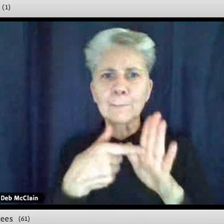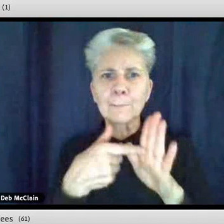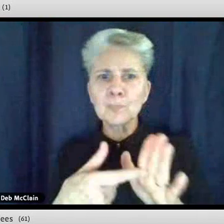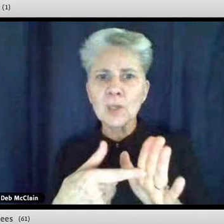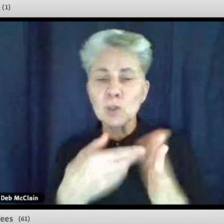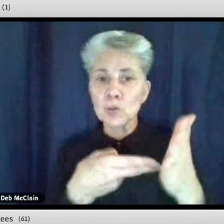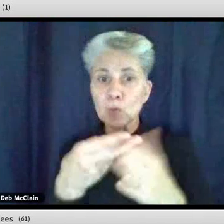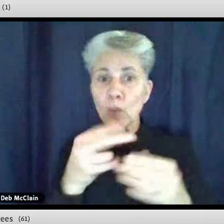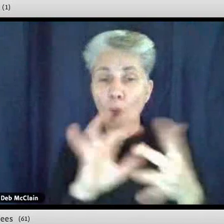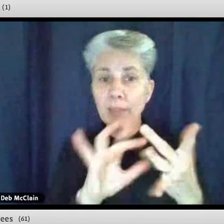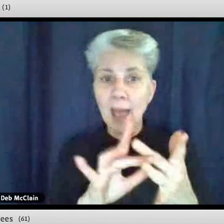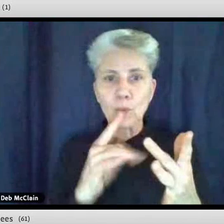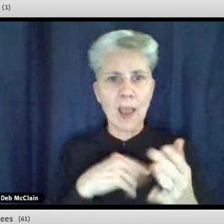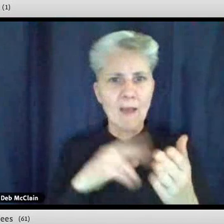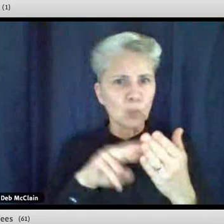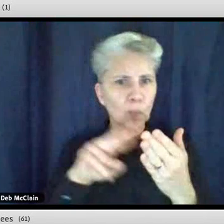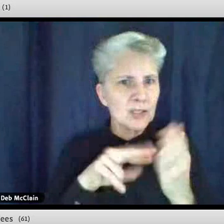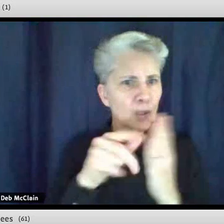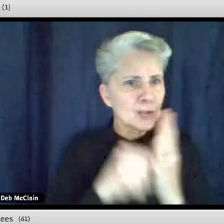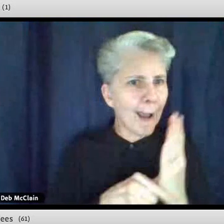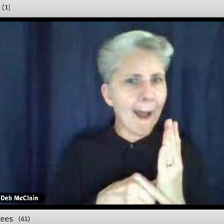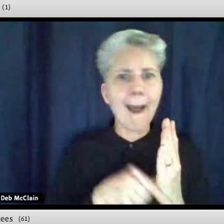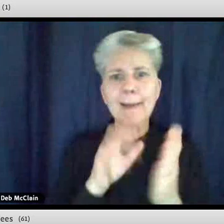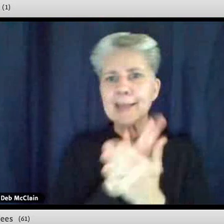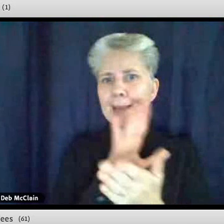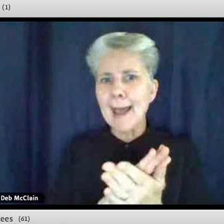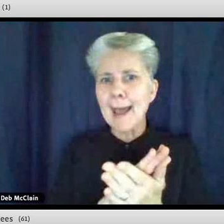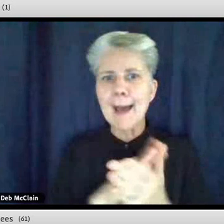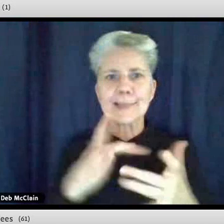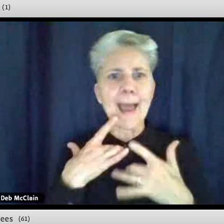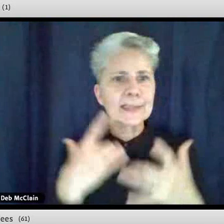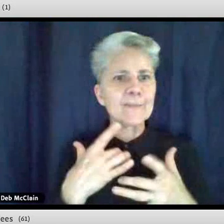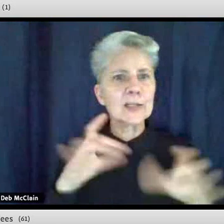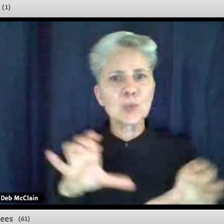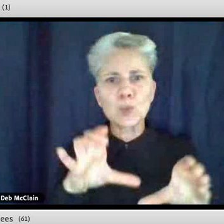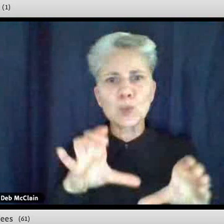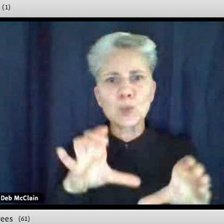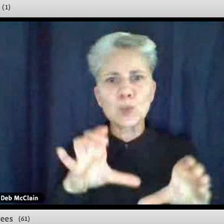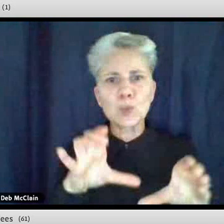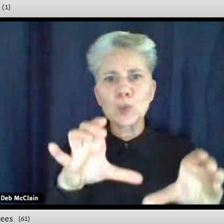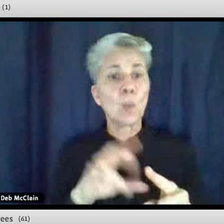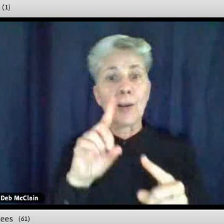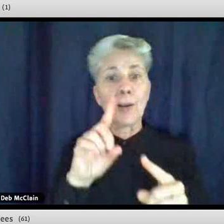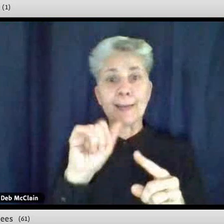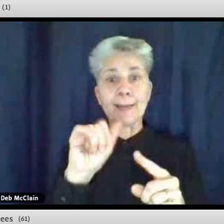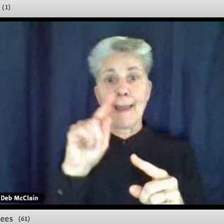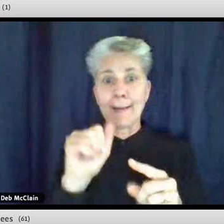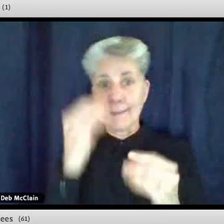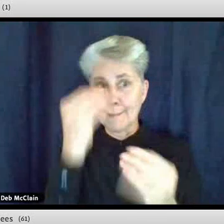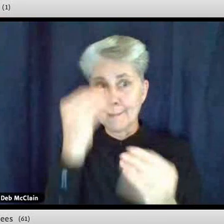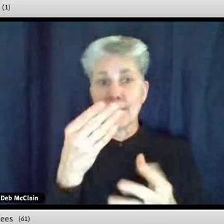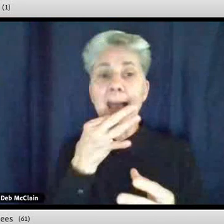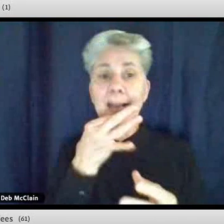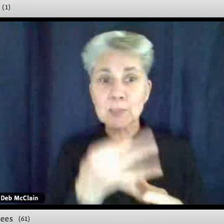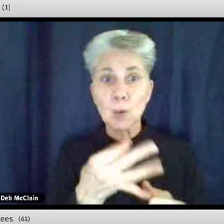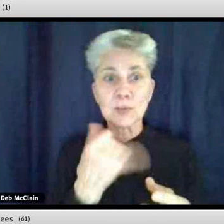know how to approach the truth online. We can help people with that. We've got research guides and handouts and